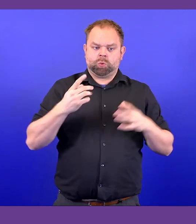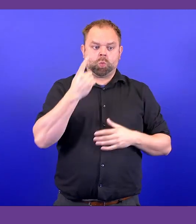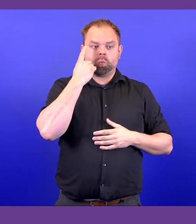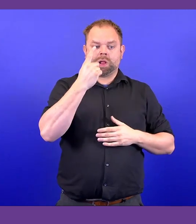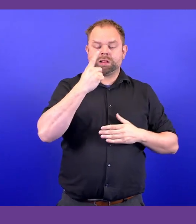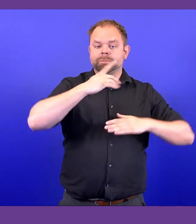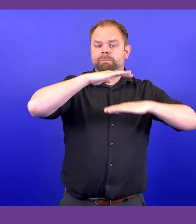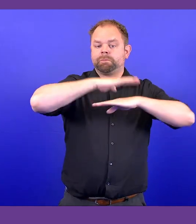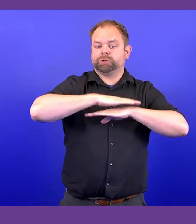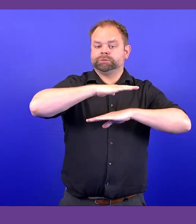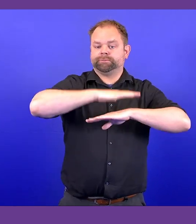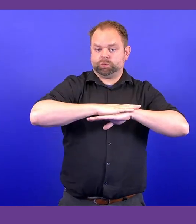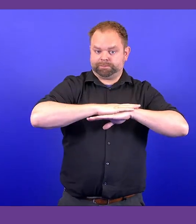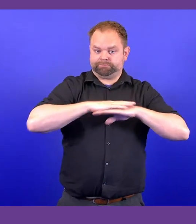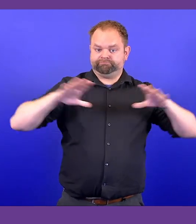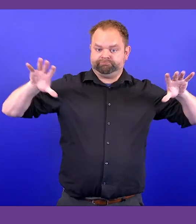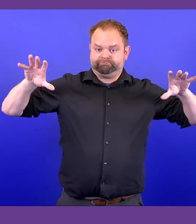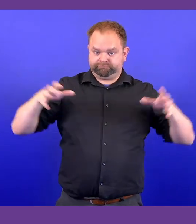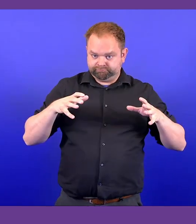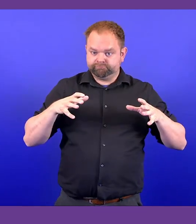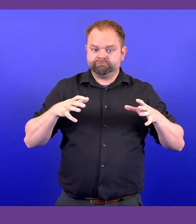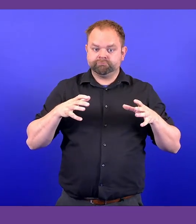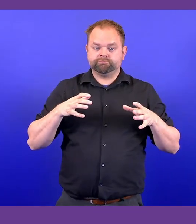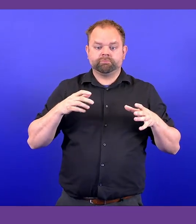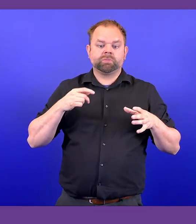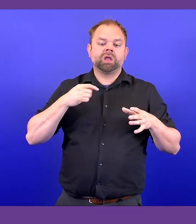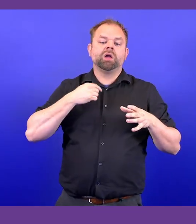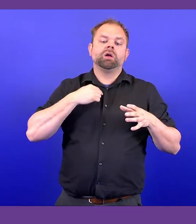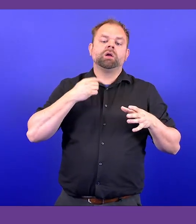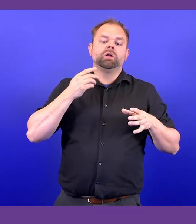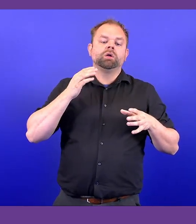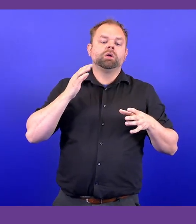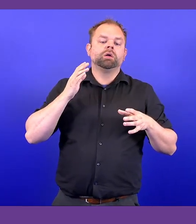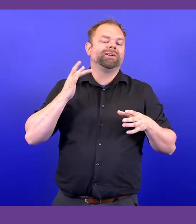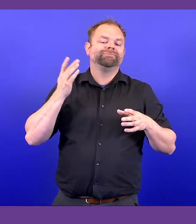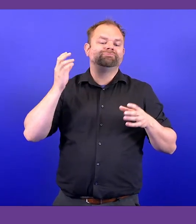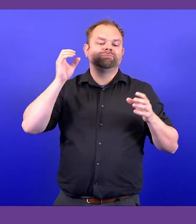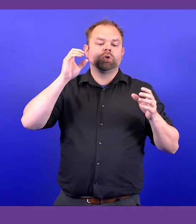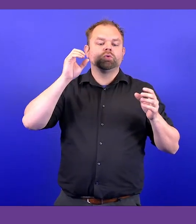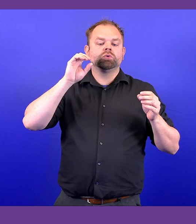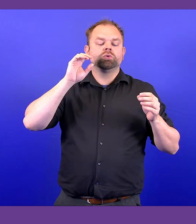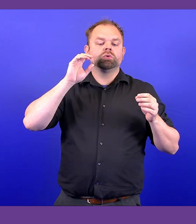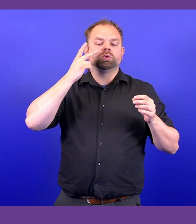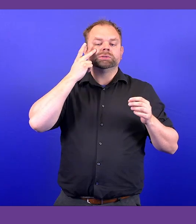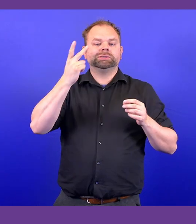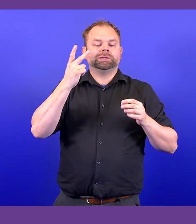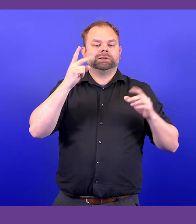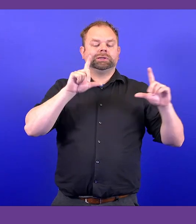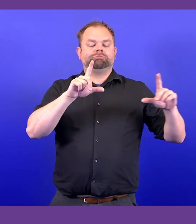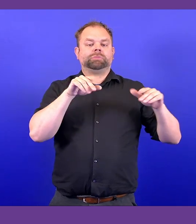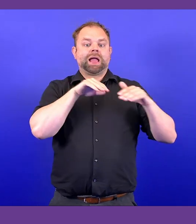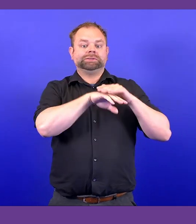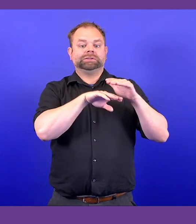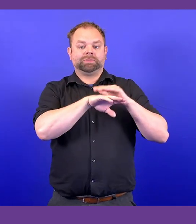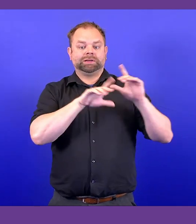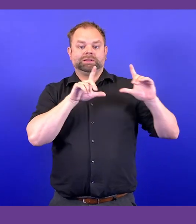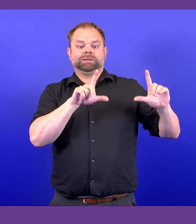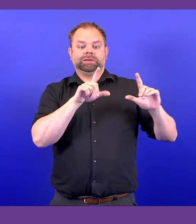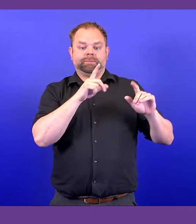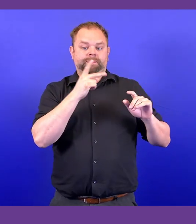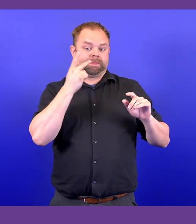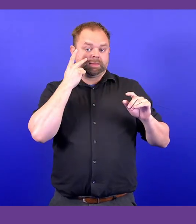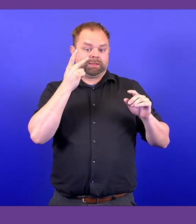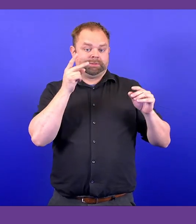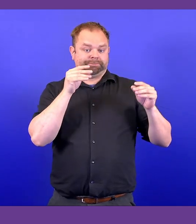is with pictures, you see people wheelchair. And we begin the story by a traveler in